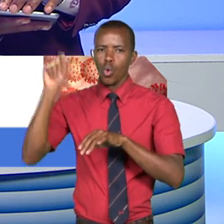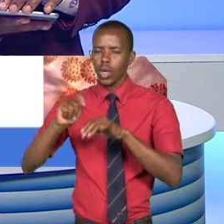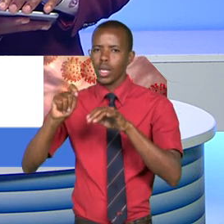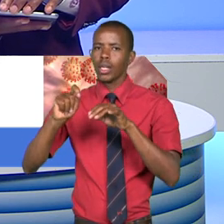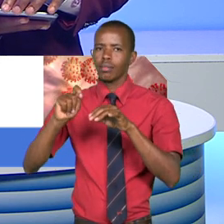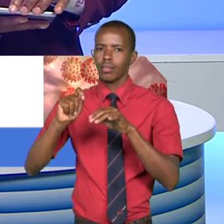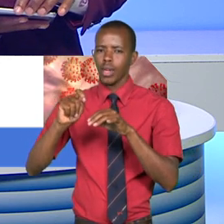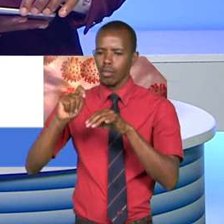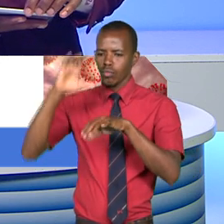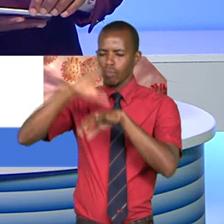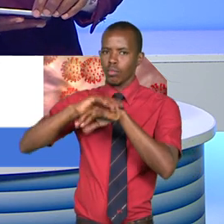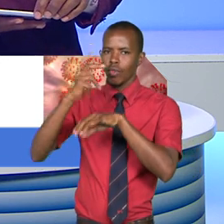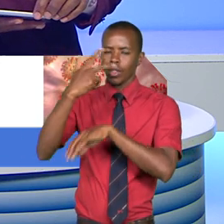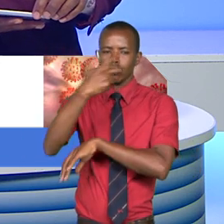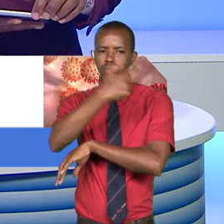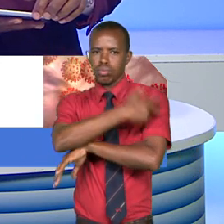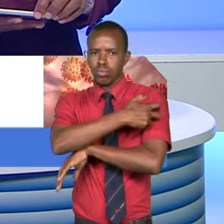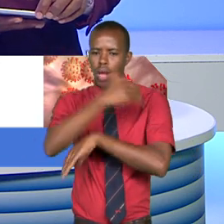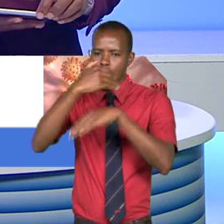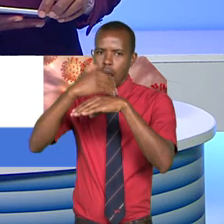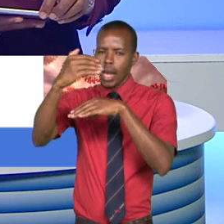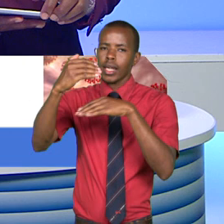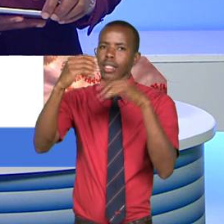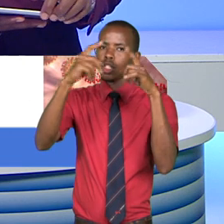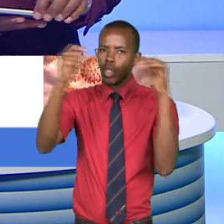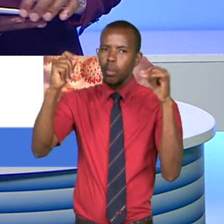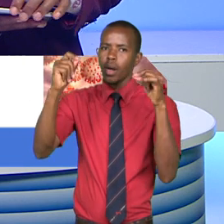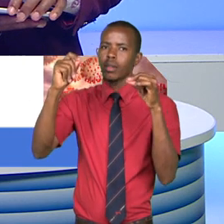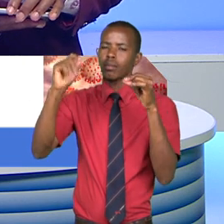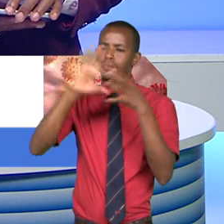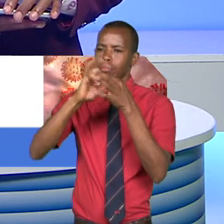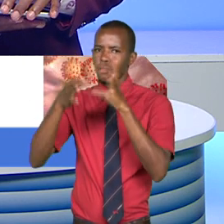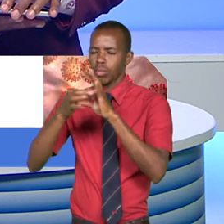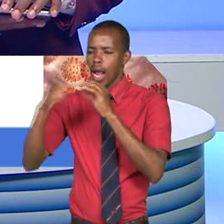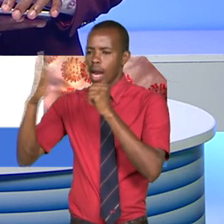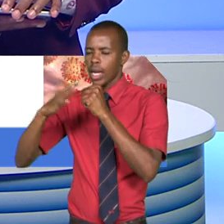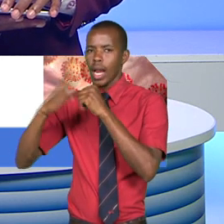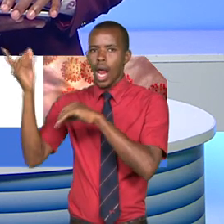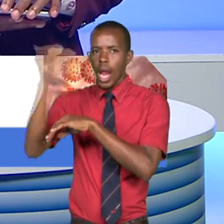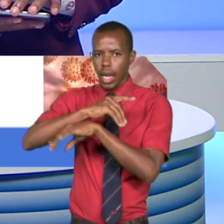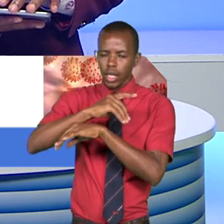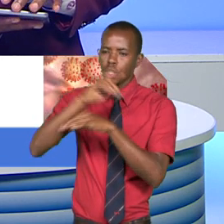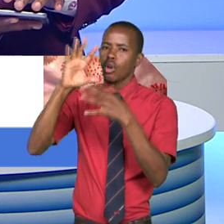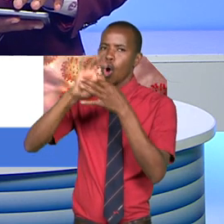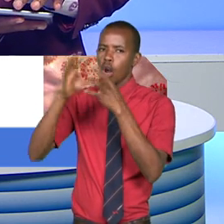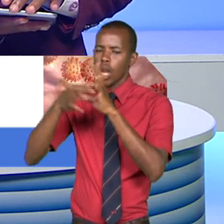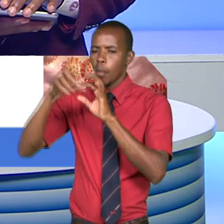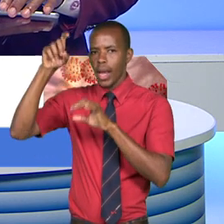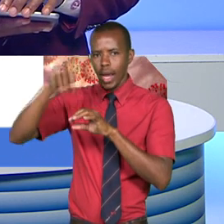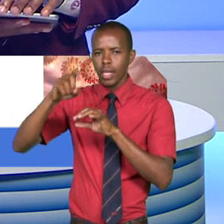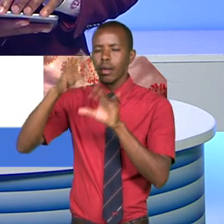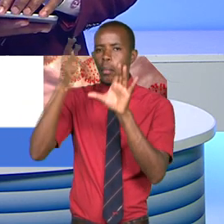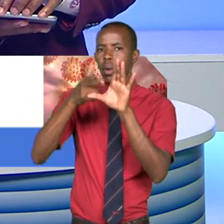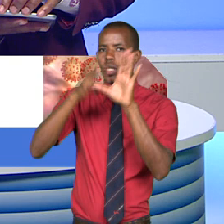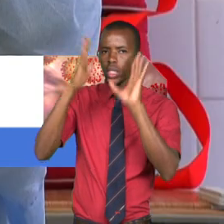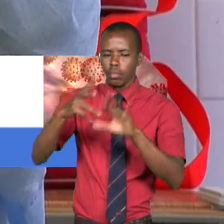gotten their first vaccine jab ahead of the Tokyo Olympic Games. With just 99 days until the Olympics, Japan won't require Olympic